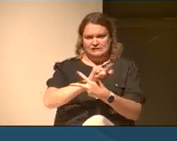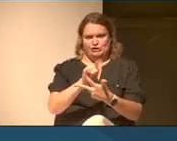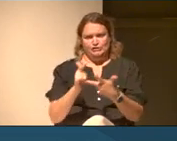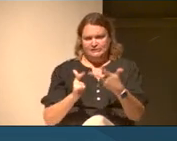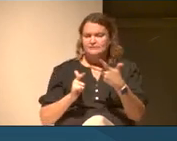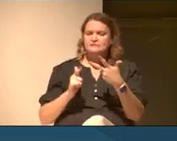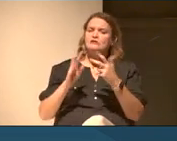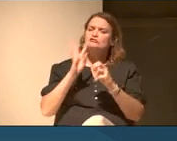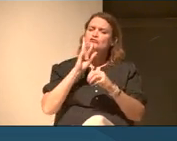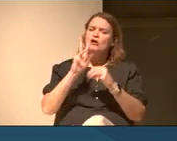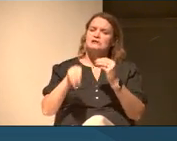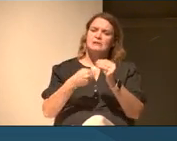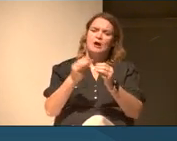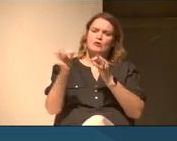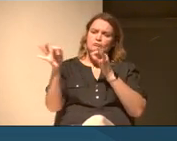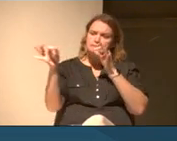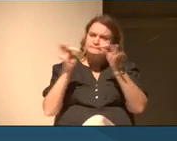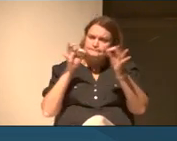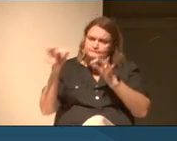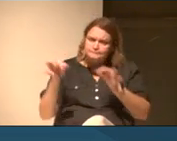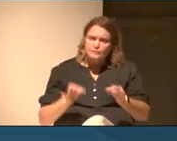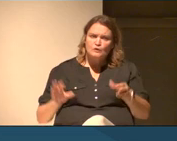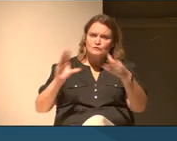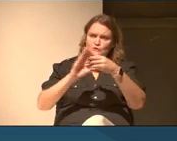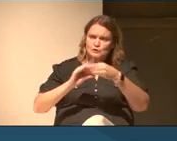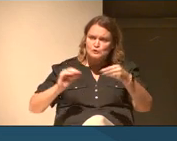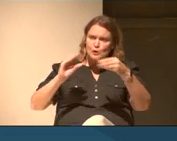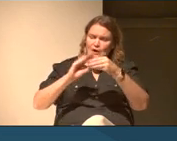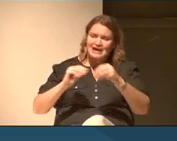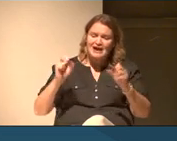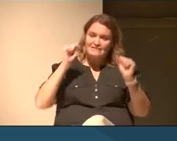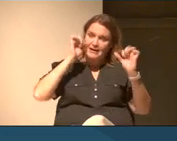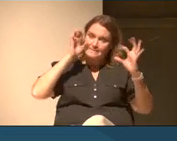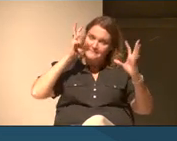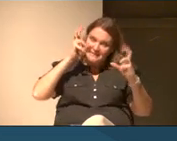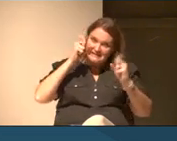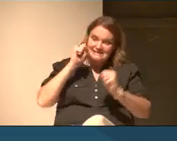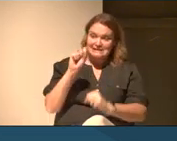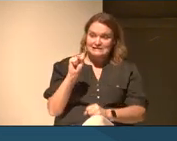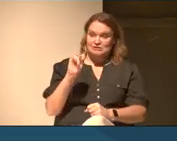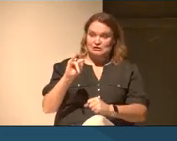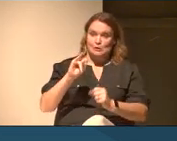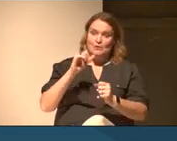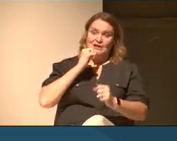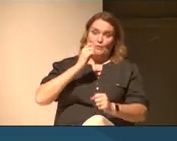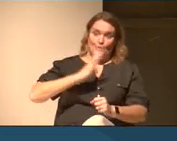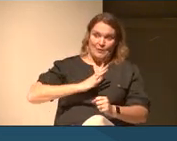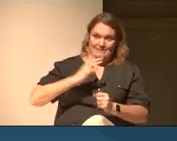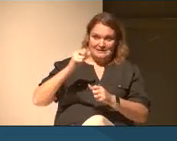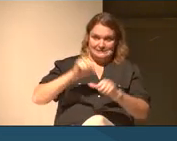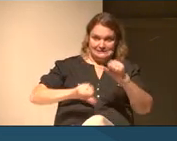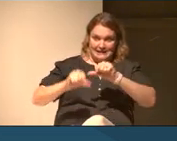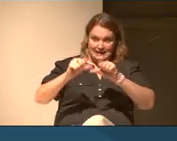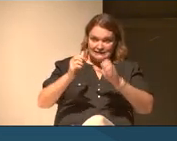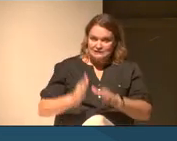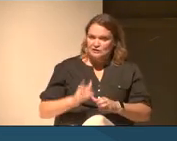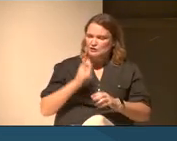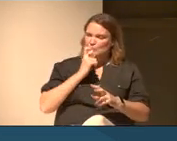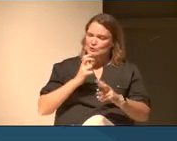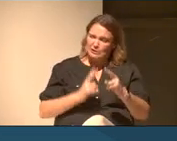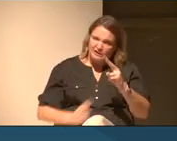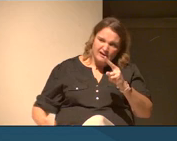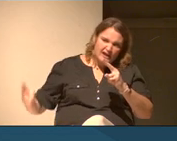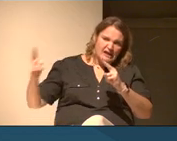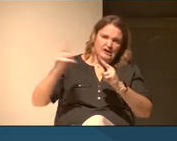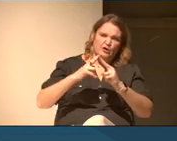of some really fantastic Smithsonian women scientists here that are doing this really innovative, cutting-edge,